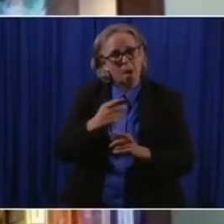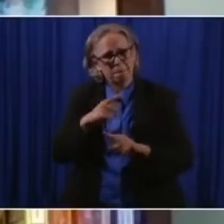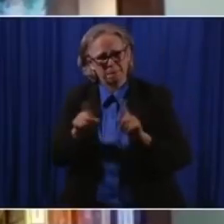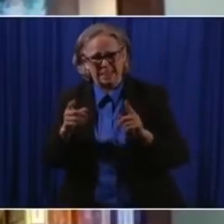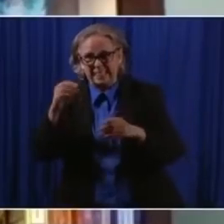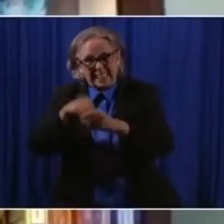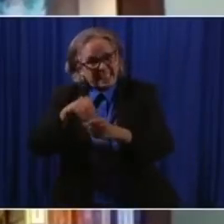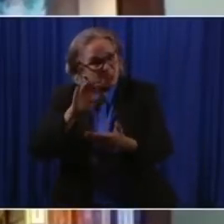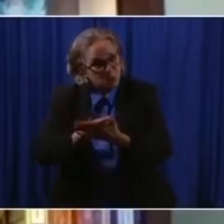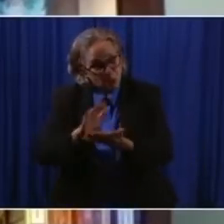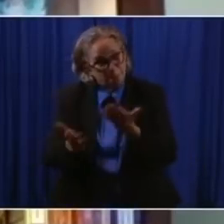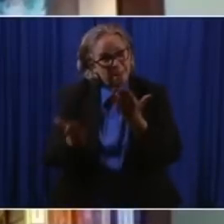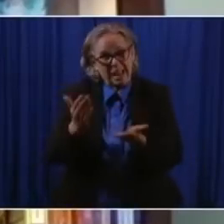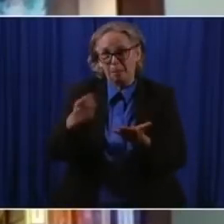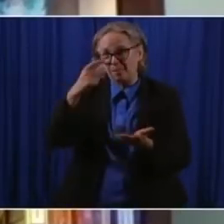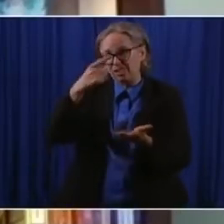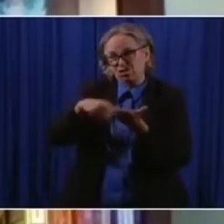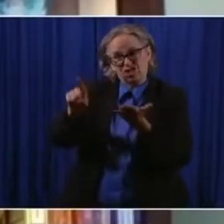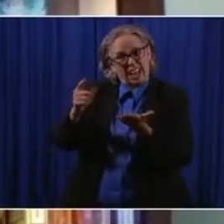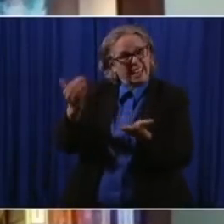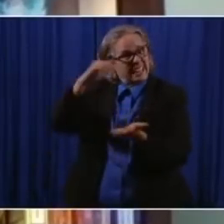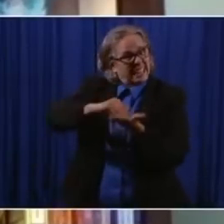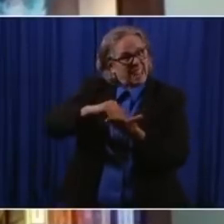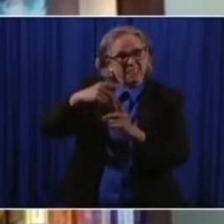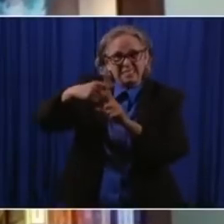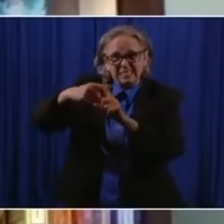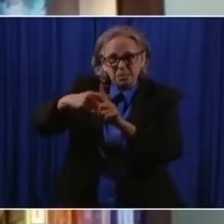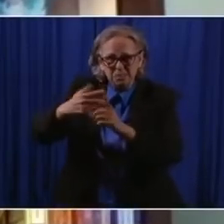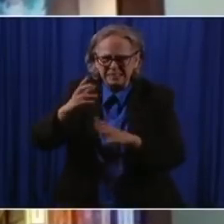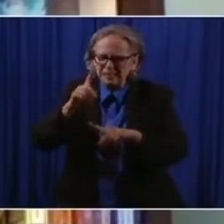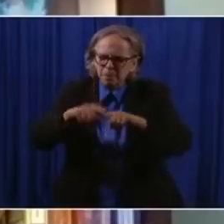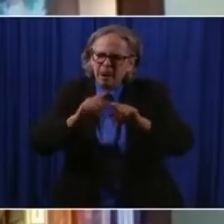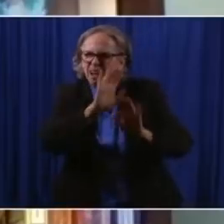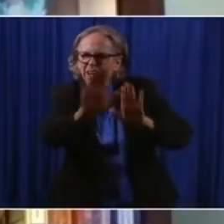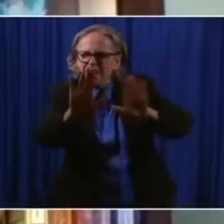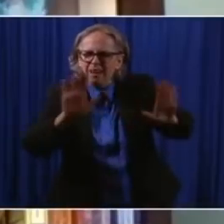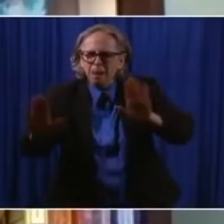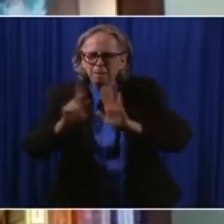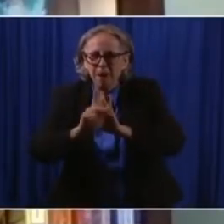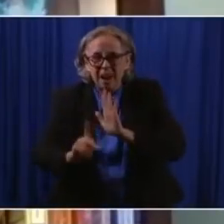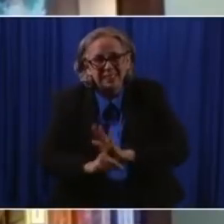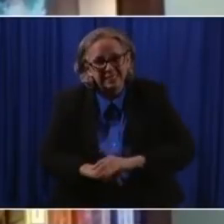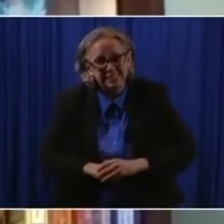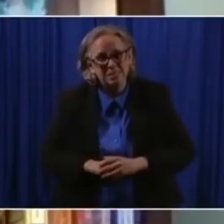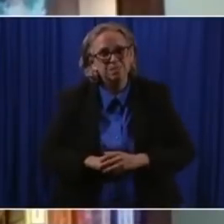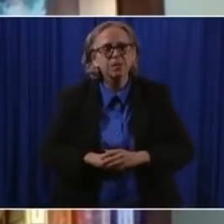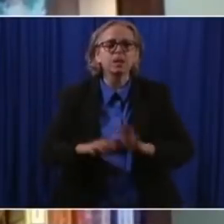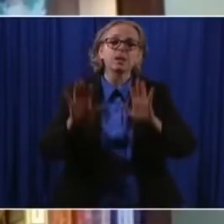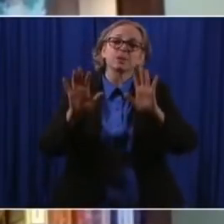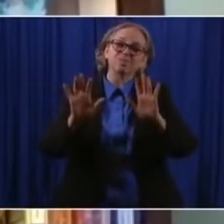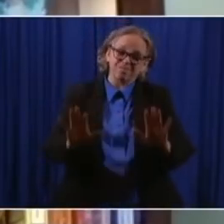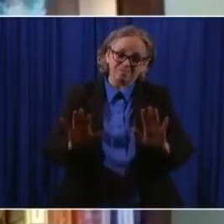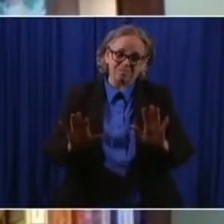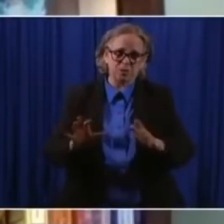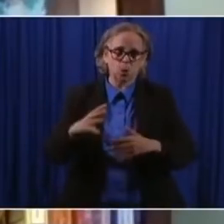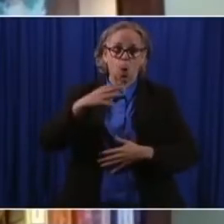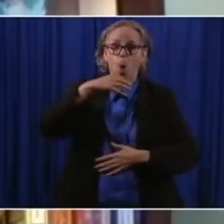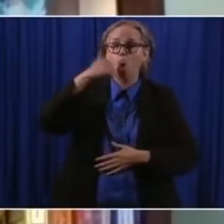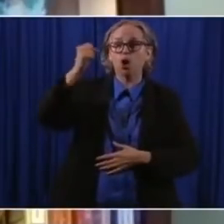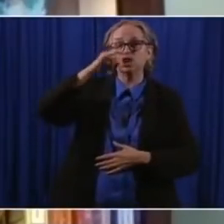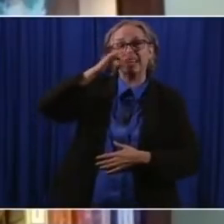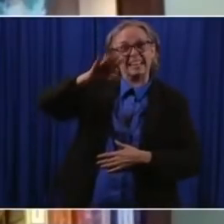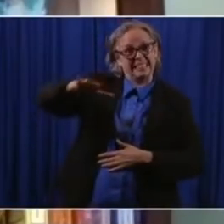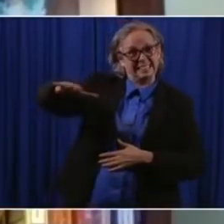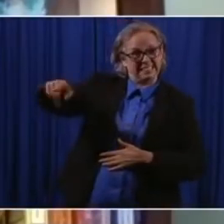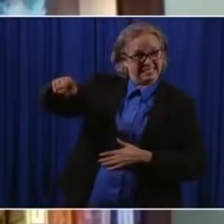on different policies and procedures. Another thing that our older kids are going to have to deal with a little bit is us asking